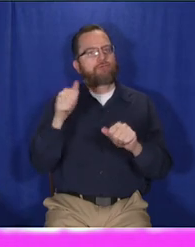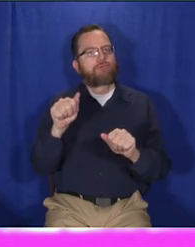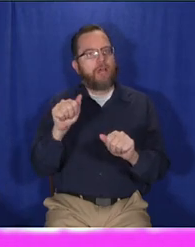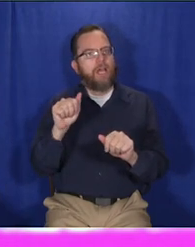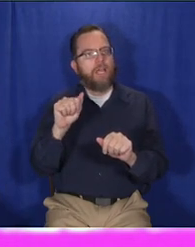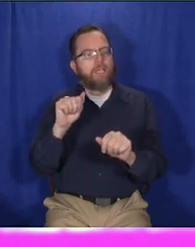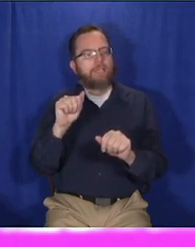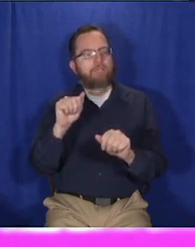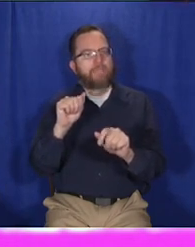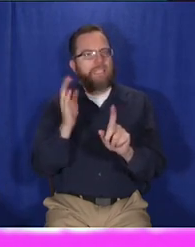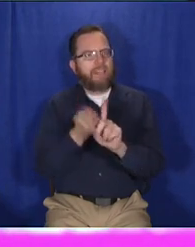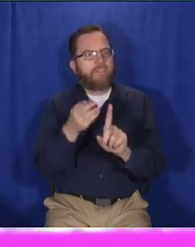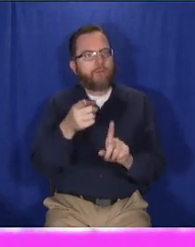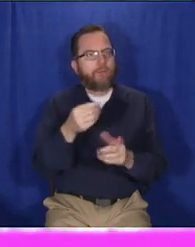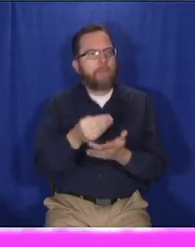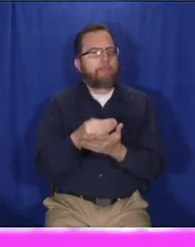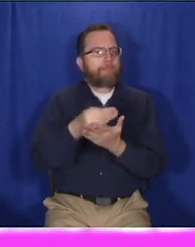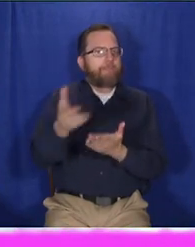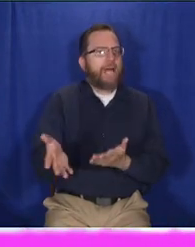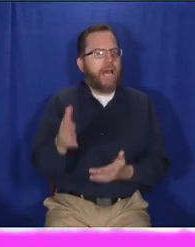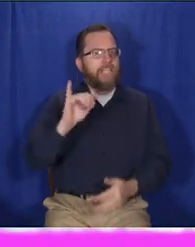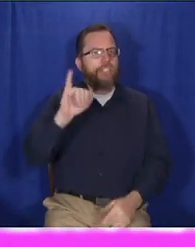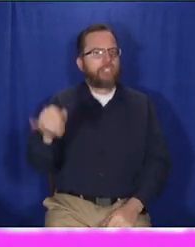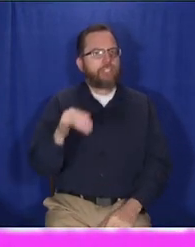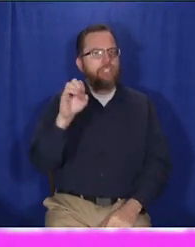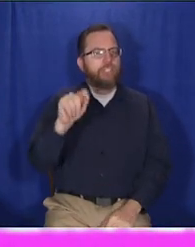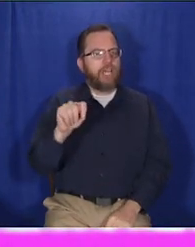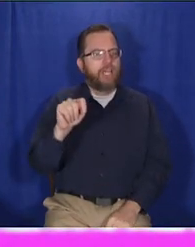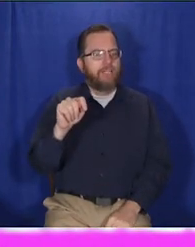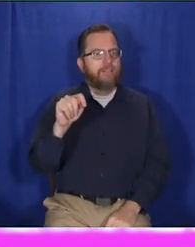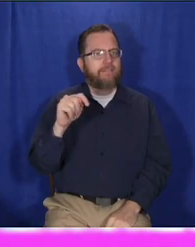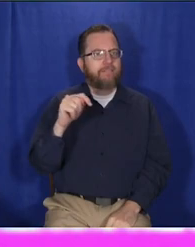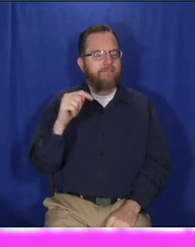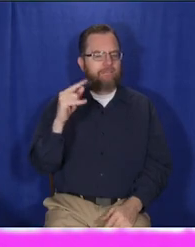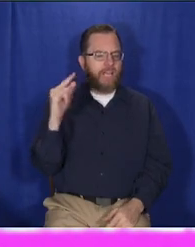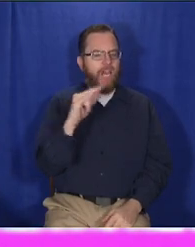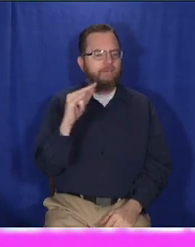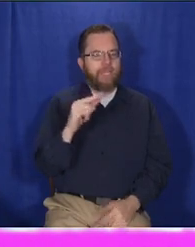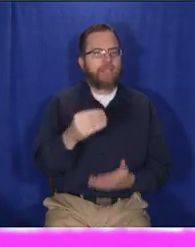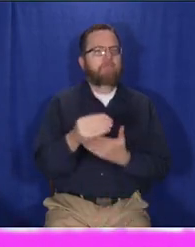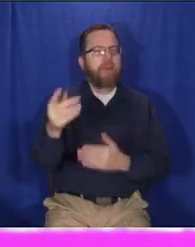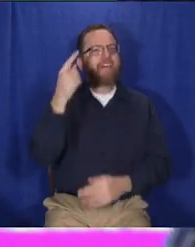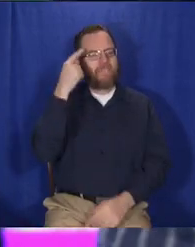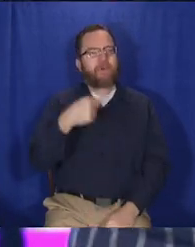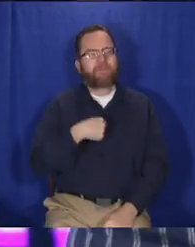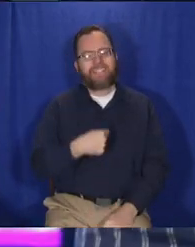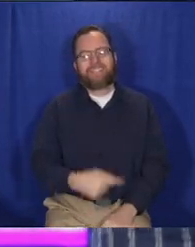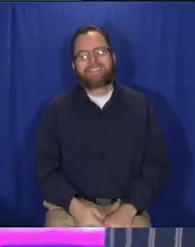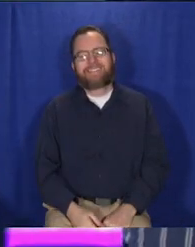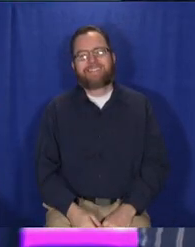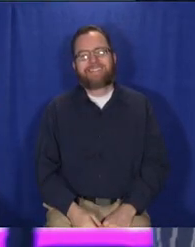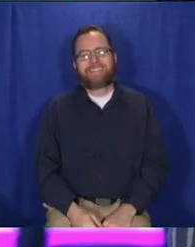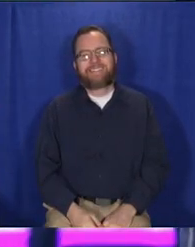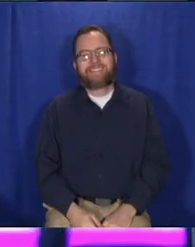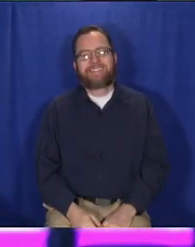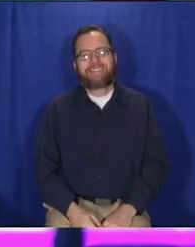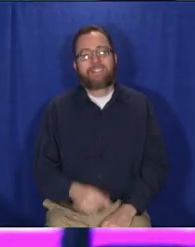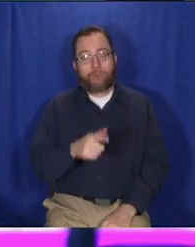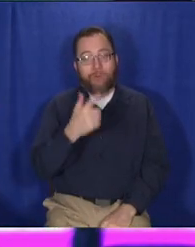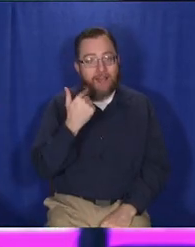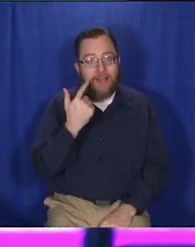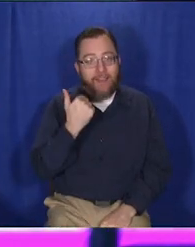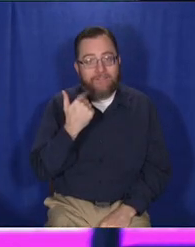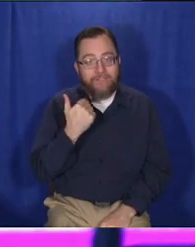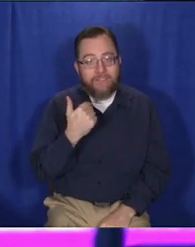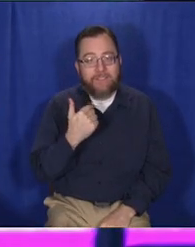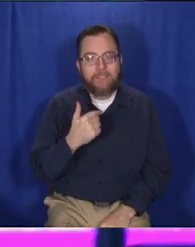what I'm saying? Imagine like right now if I launched from this sermon on giving into a buy